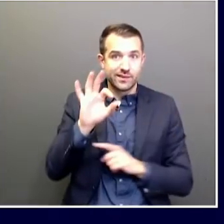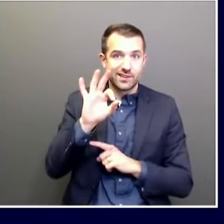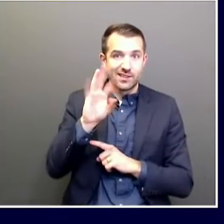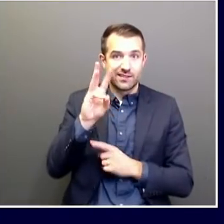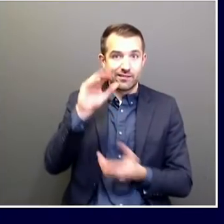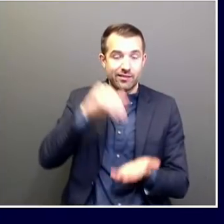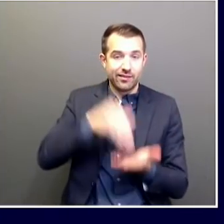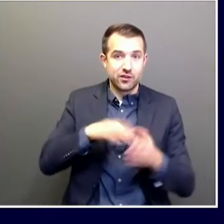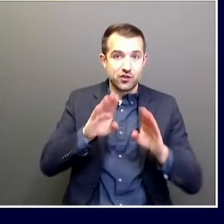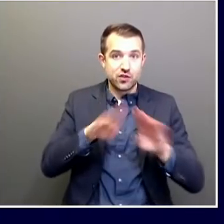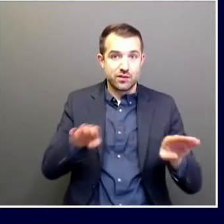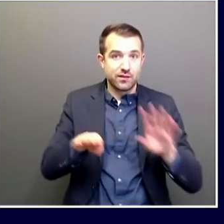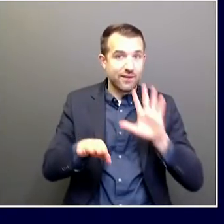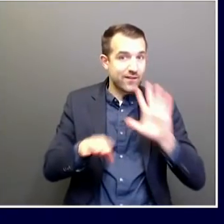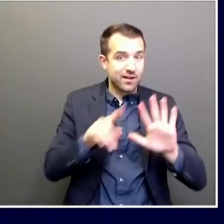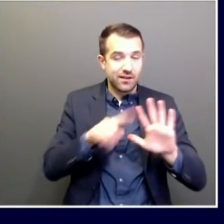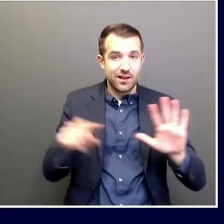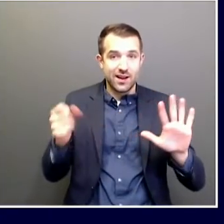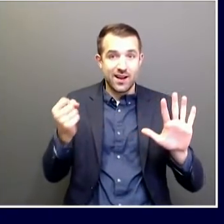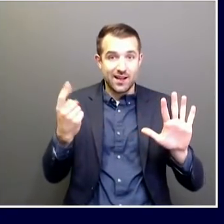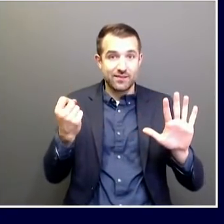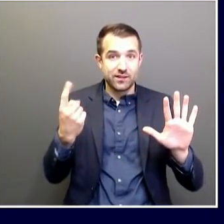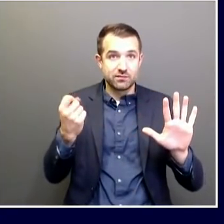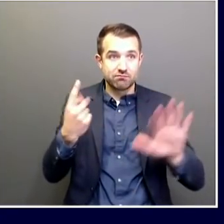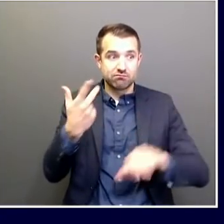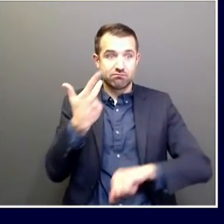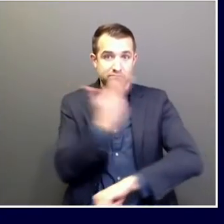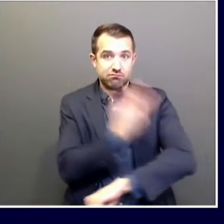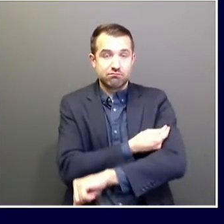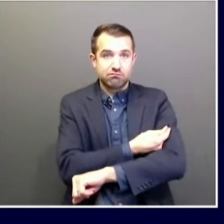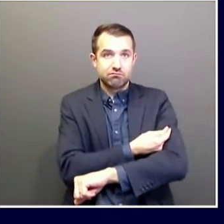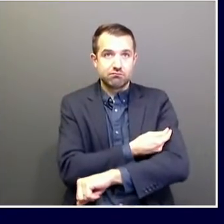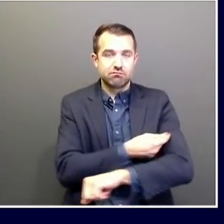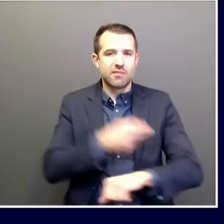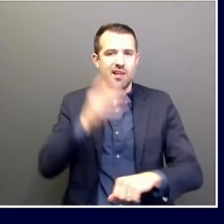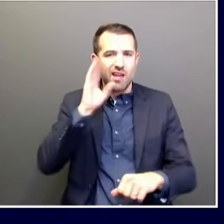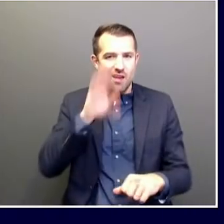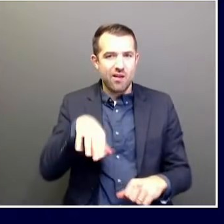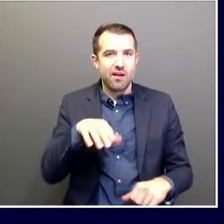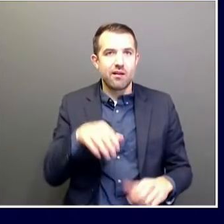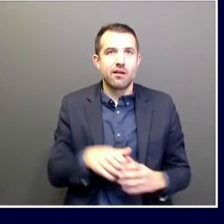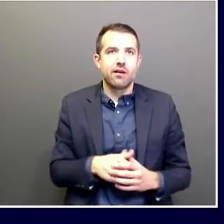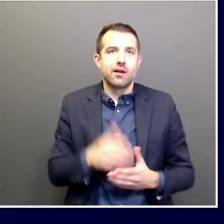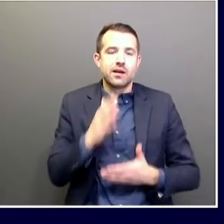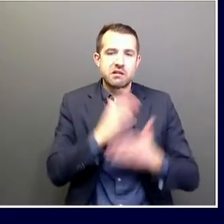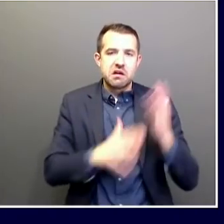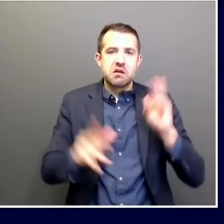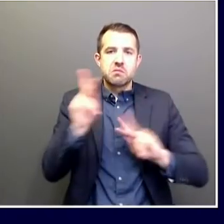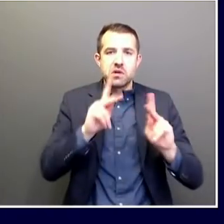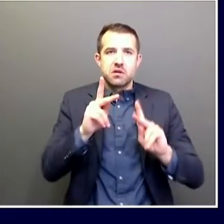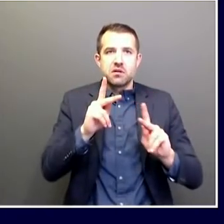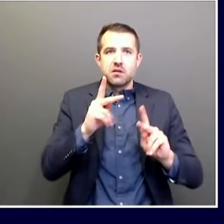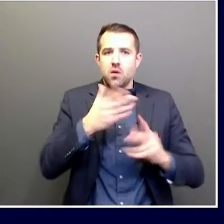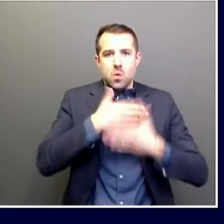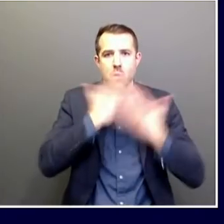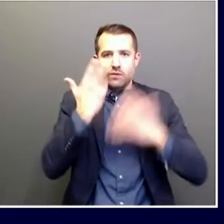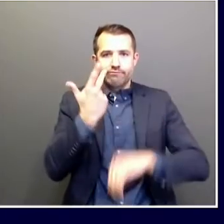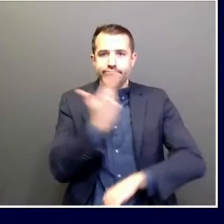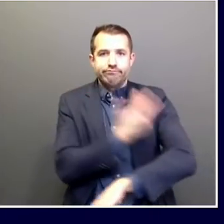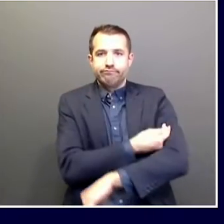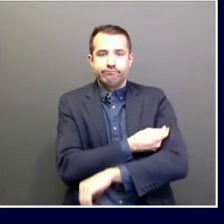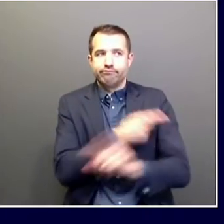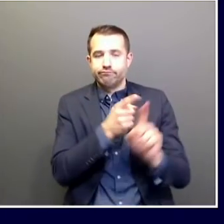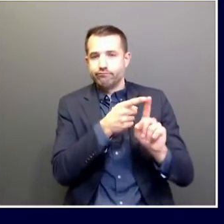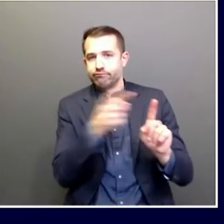11 vaccinated. We know that there is a certain amount of people who are unvaccinated, and we still know that there is a portion of the population, those 0 to